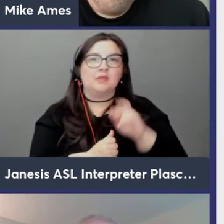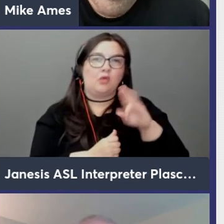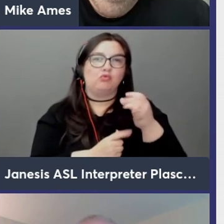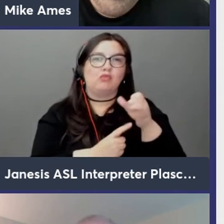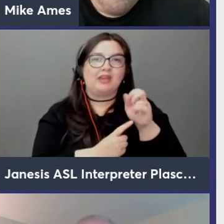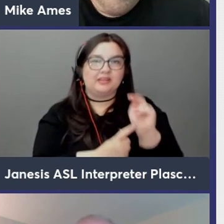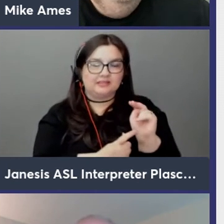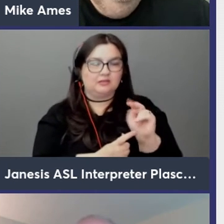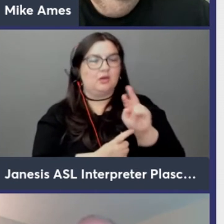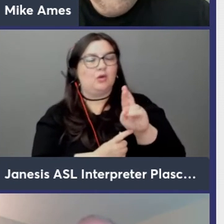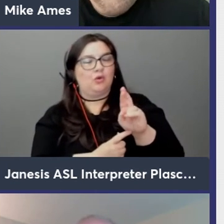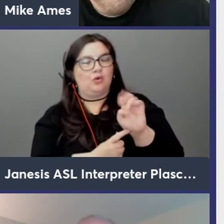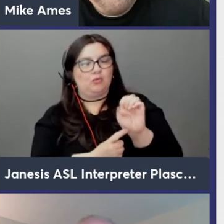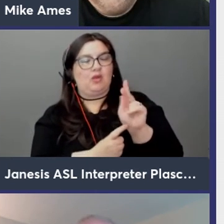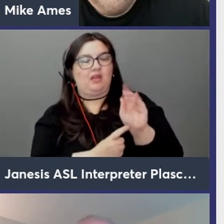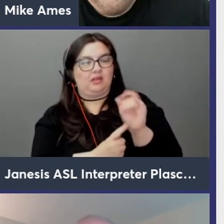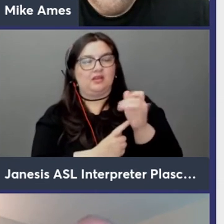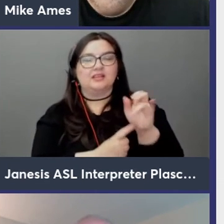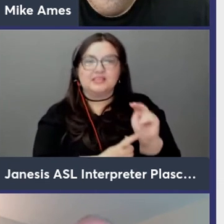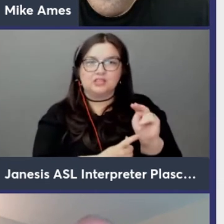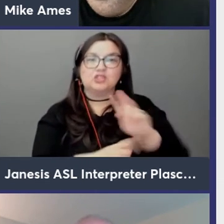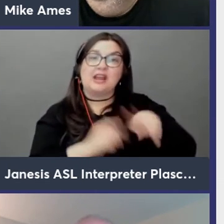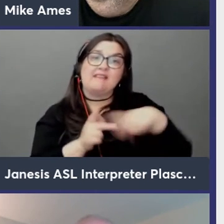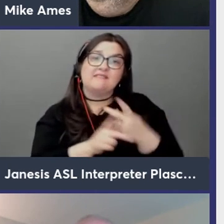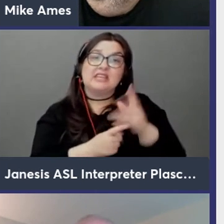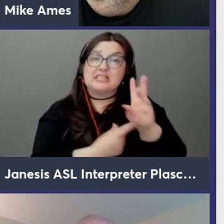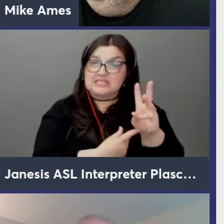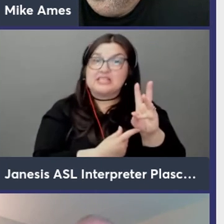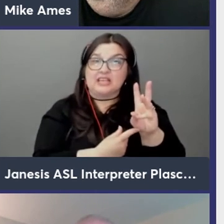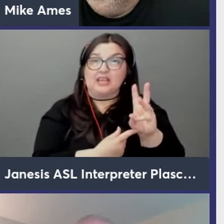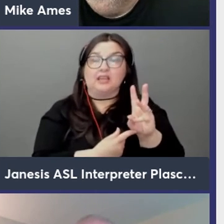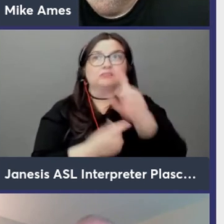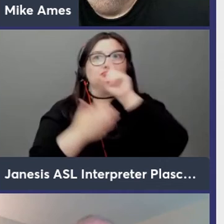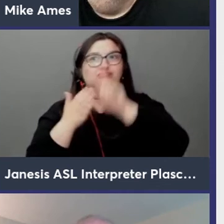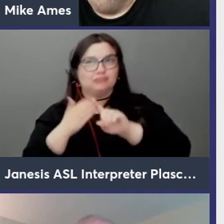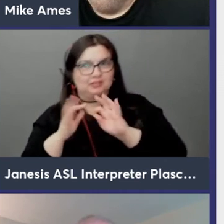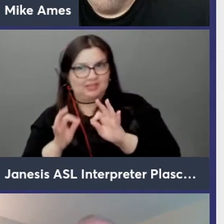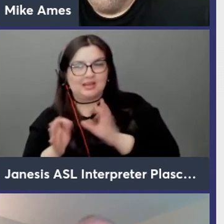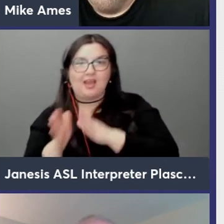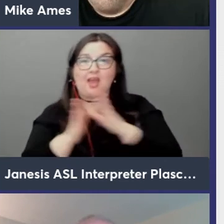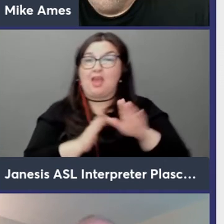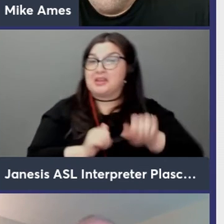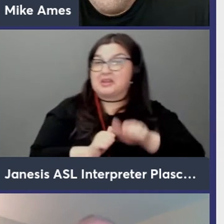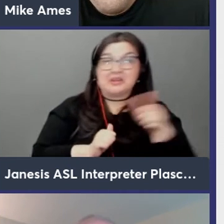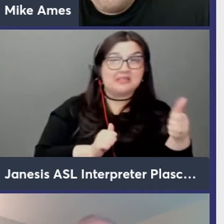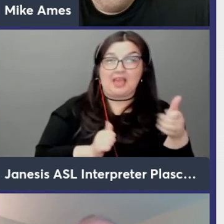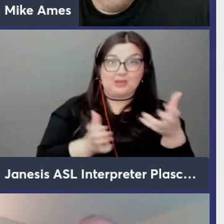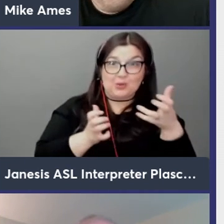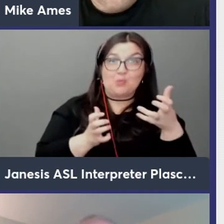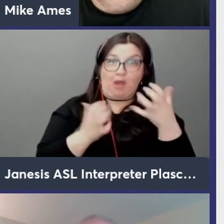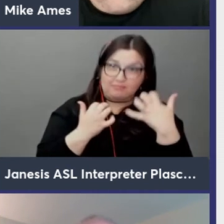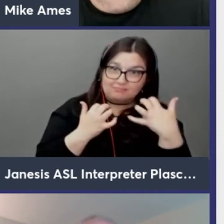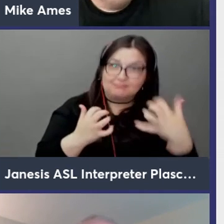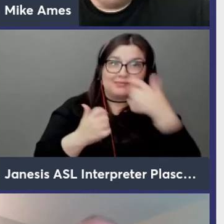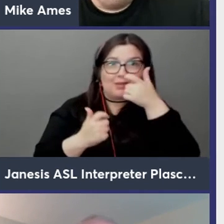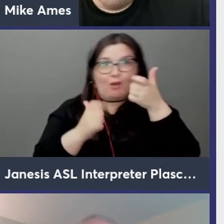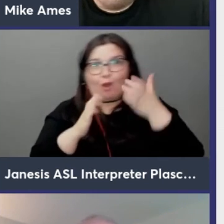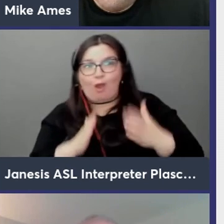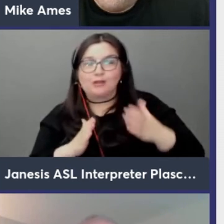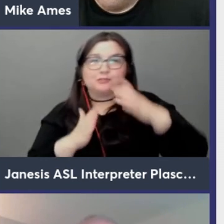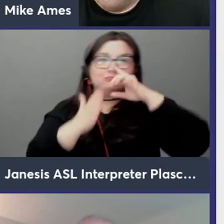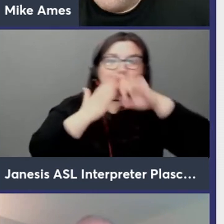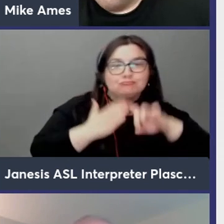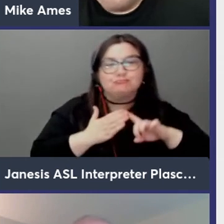v6, go check that out. Is there anything else that you would like the audience to go investigate more deeply? Yeah, I